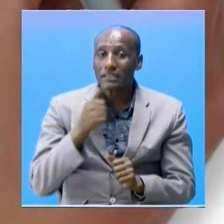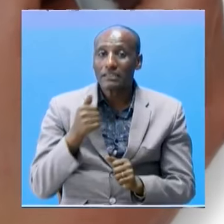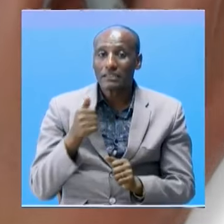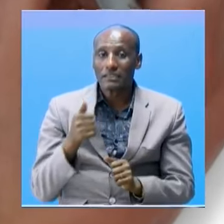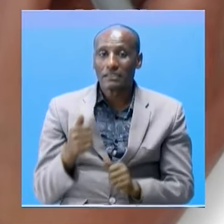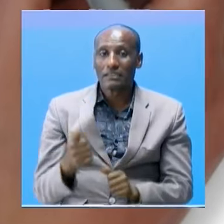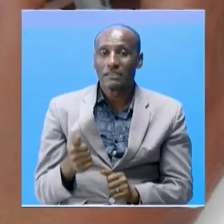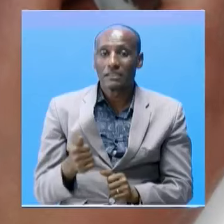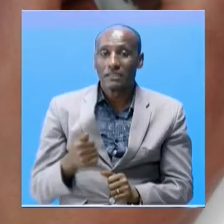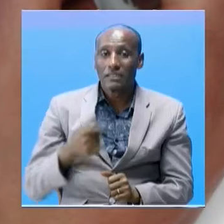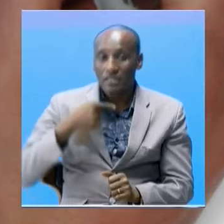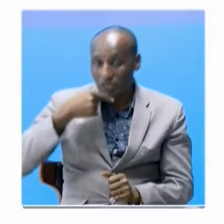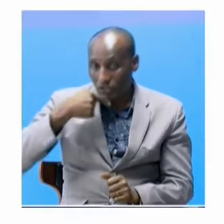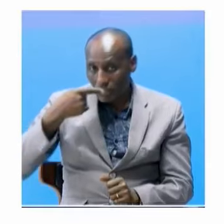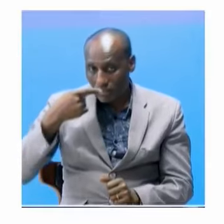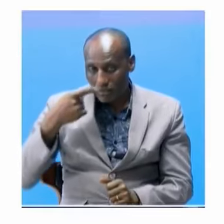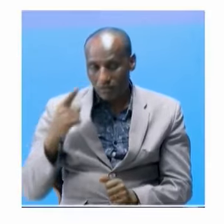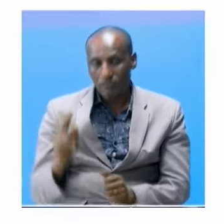tell.